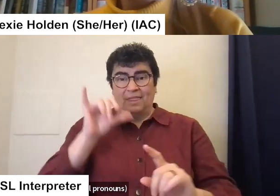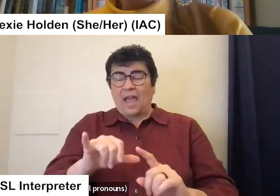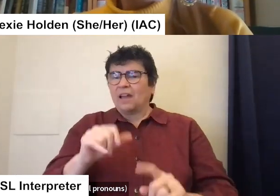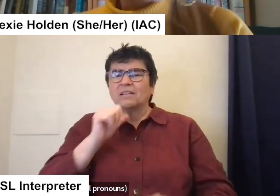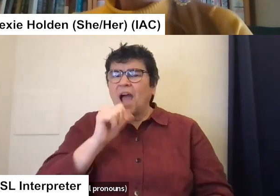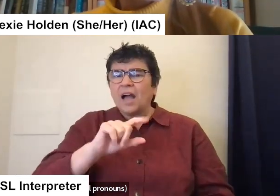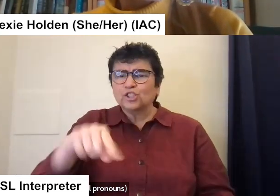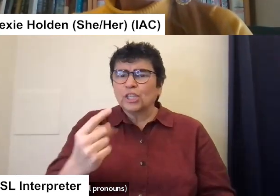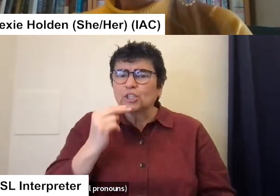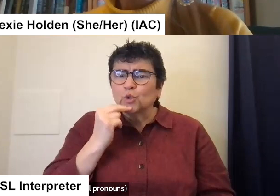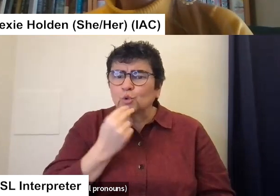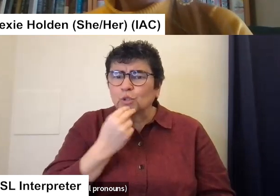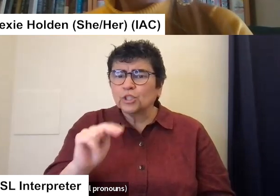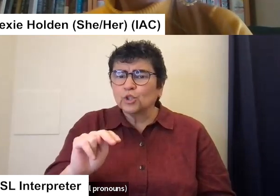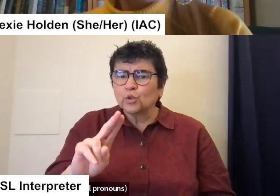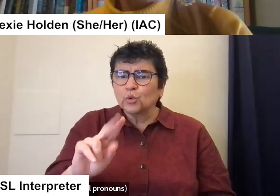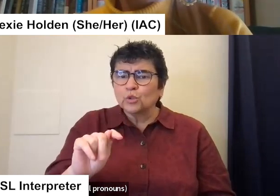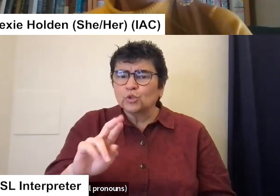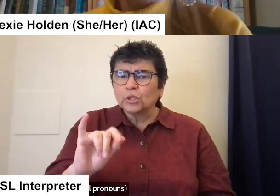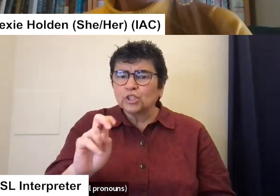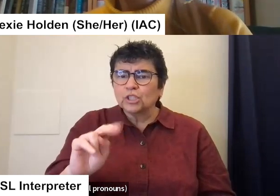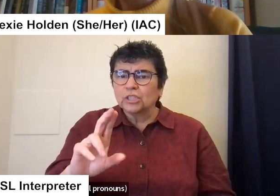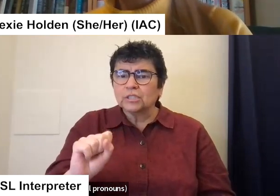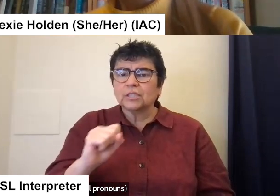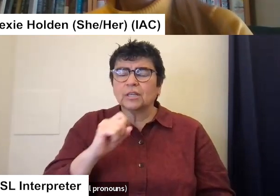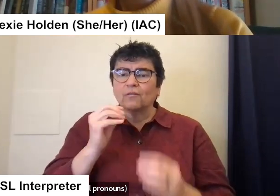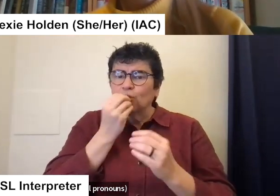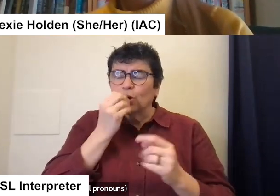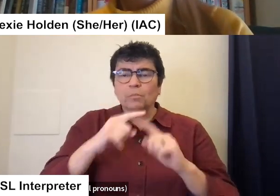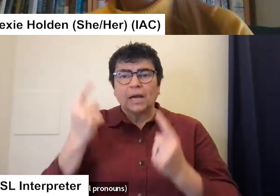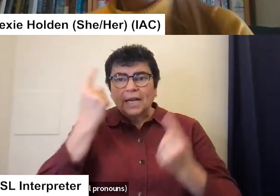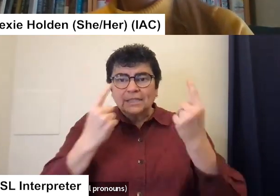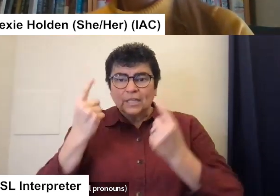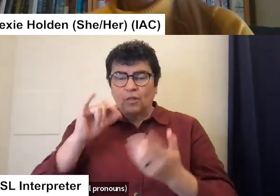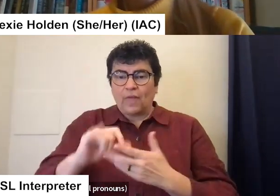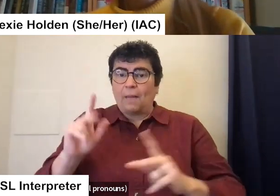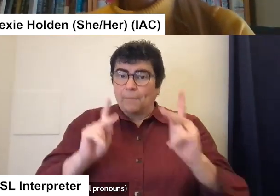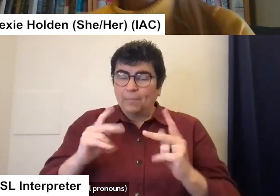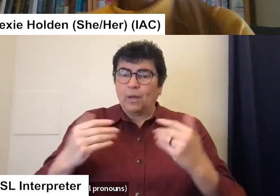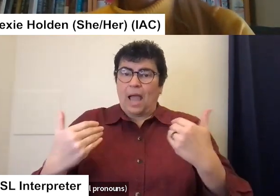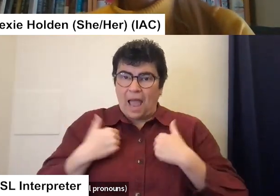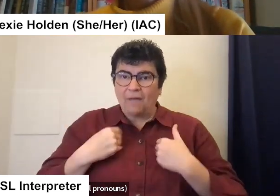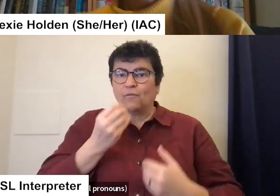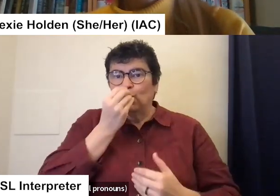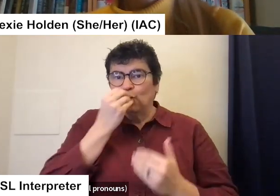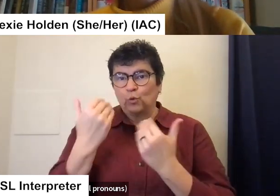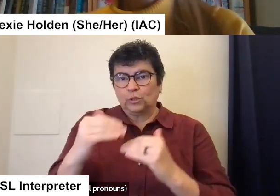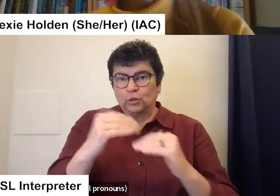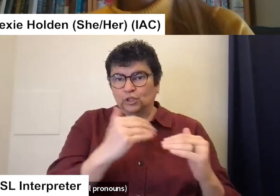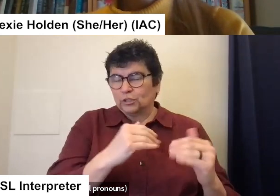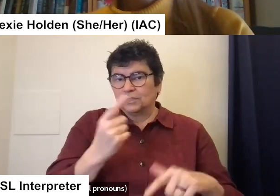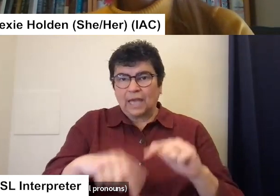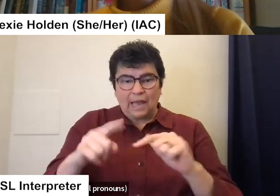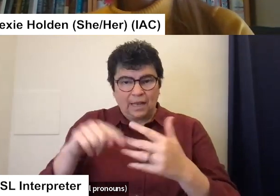just nutritious, but taking into consideration that people have food restrictions and